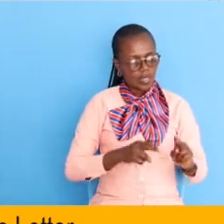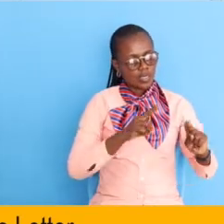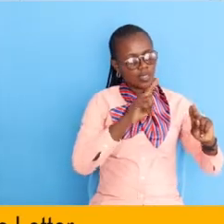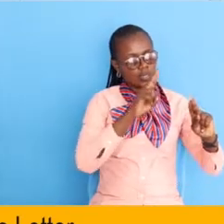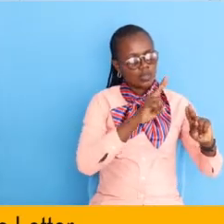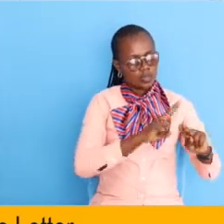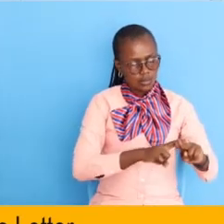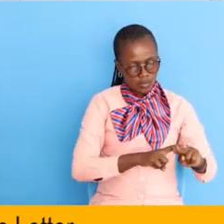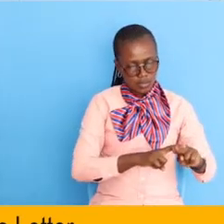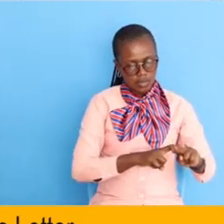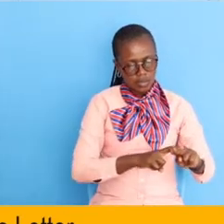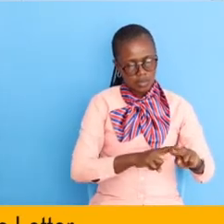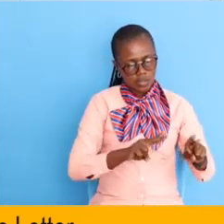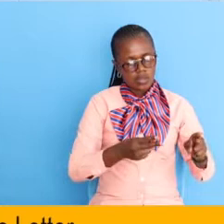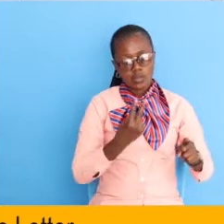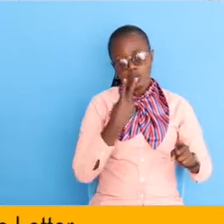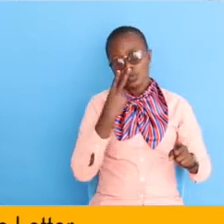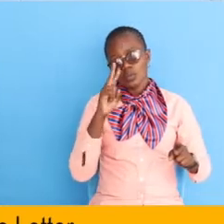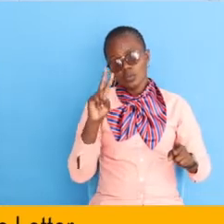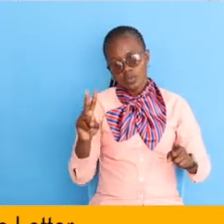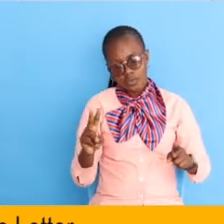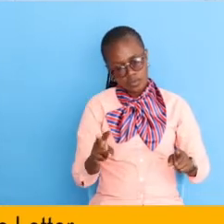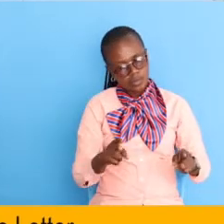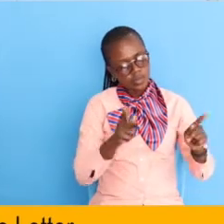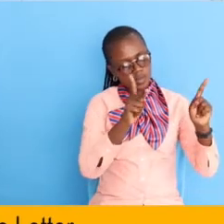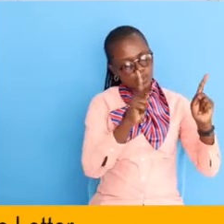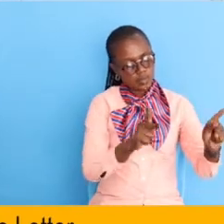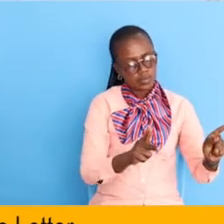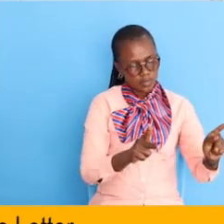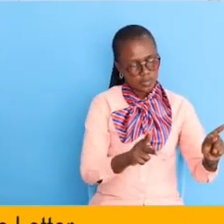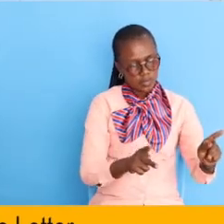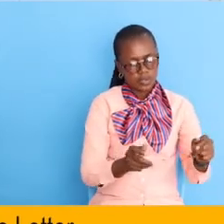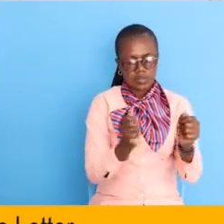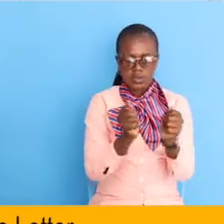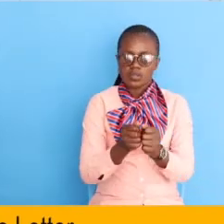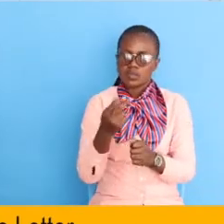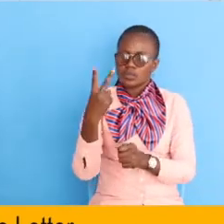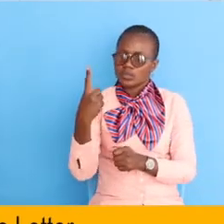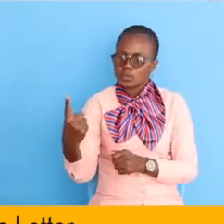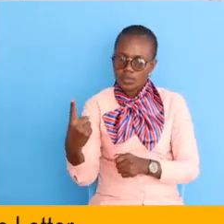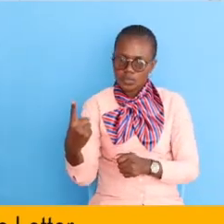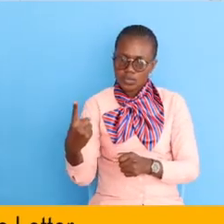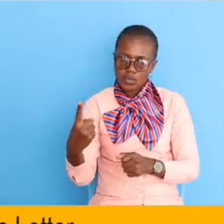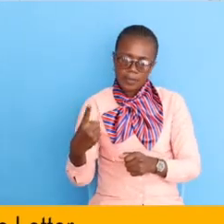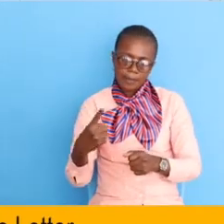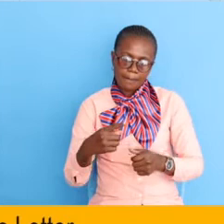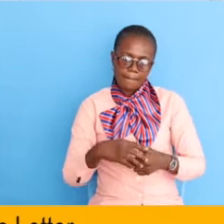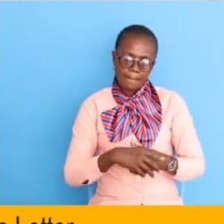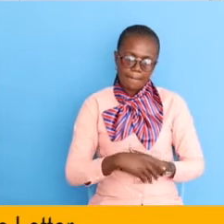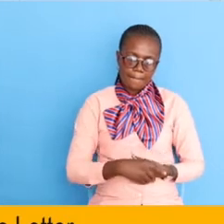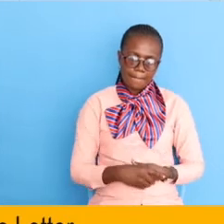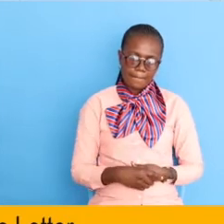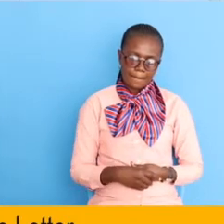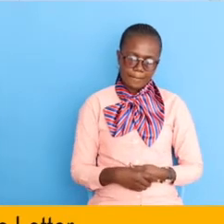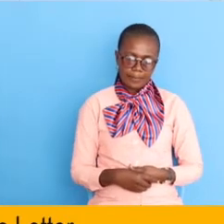if they are one element. So if I may have to write, or if